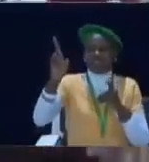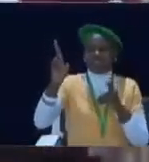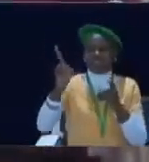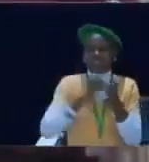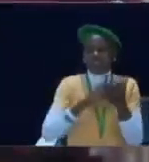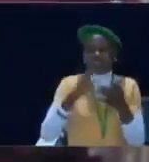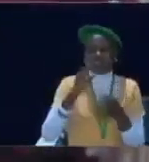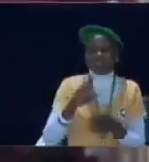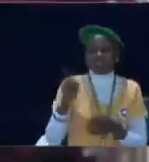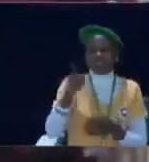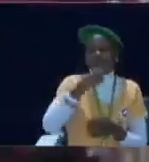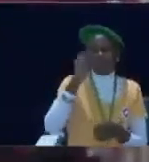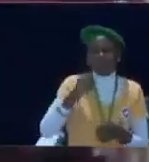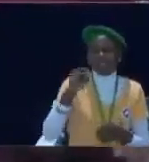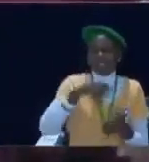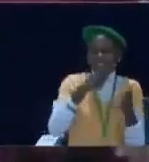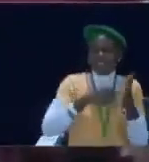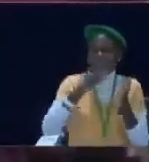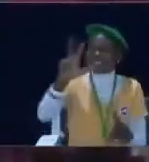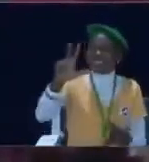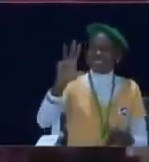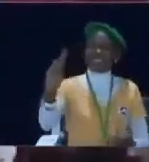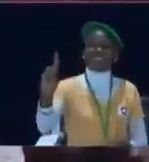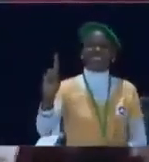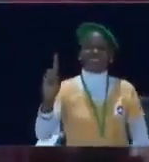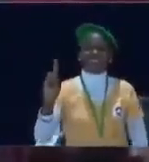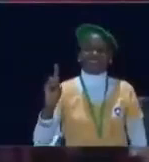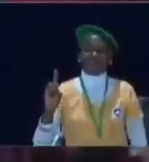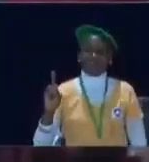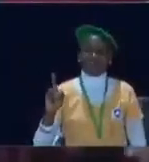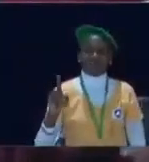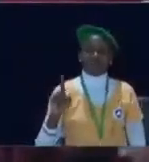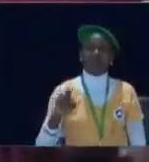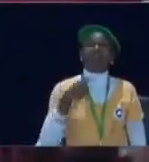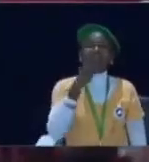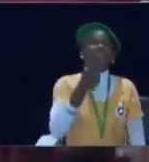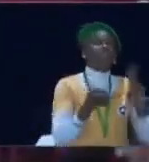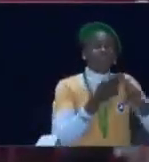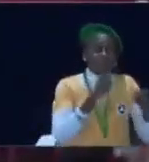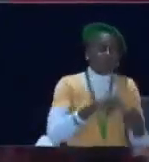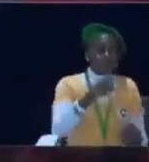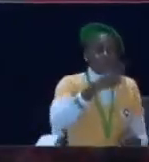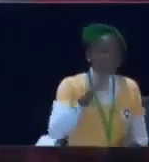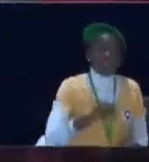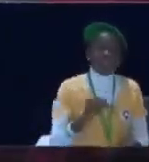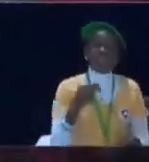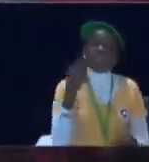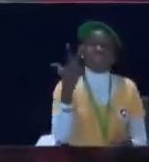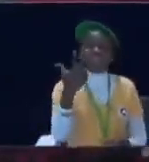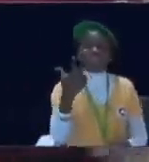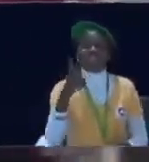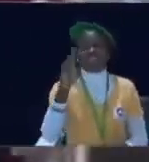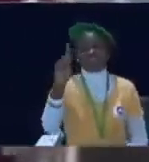Tell your neighbor, you need these three. I didn't hear you. Tell your neighbor, you need these three.